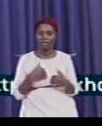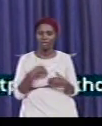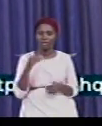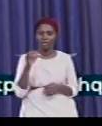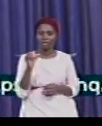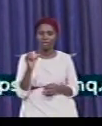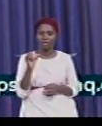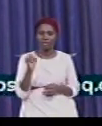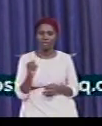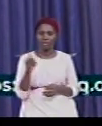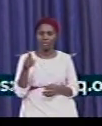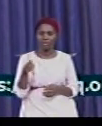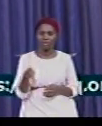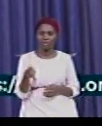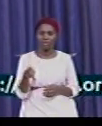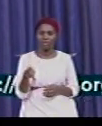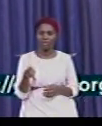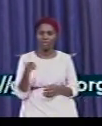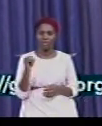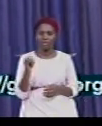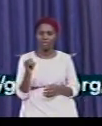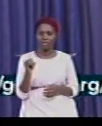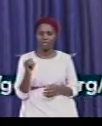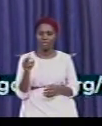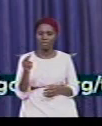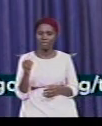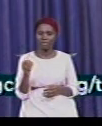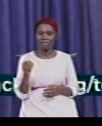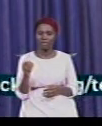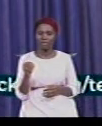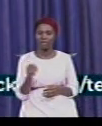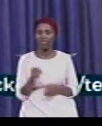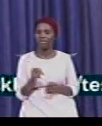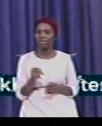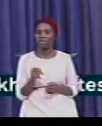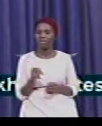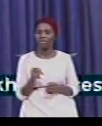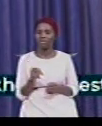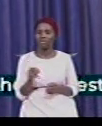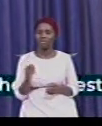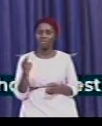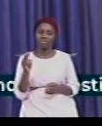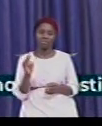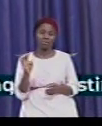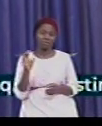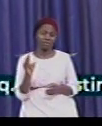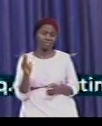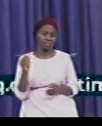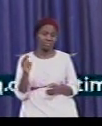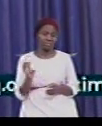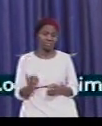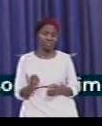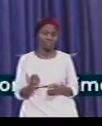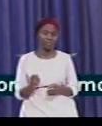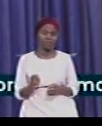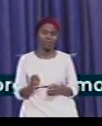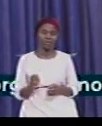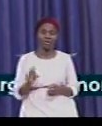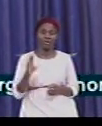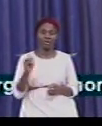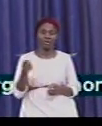The money is involved. That was when they came up with the problem that it was multiple